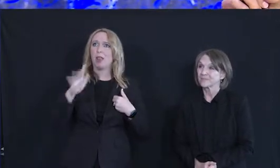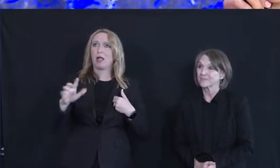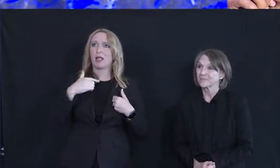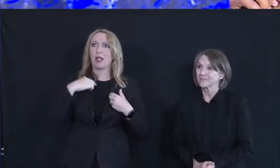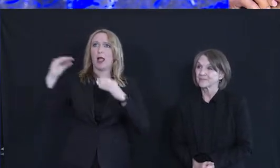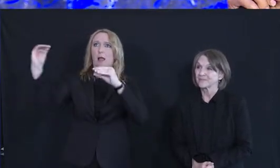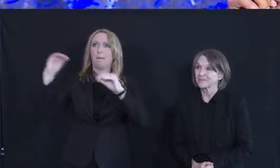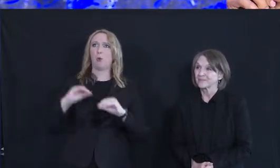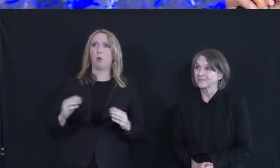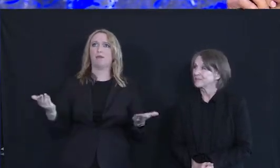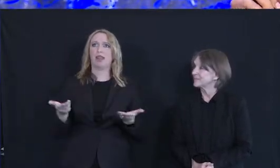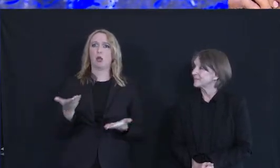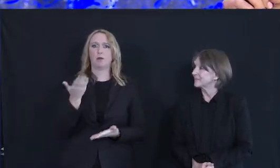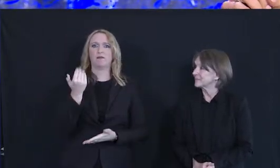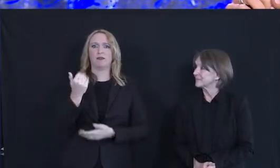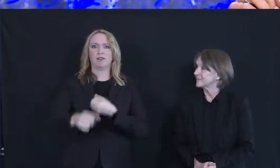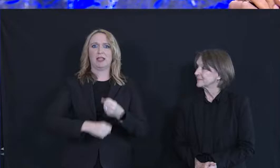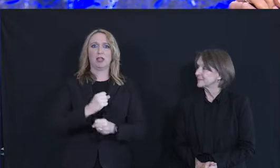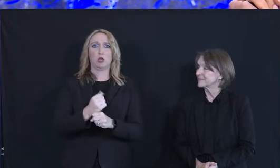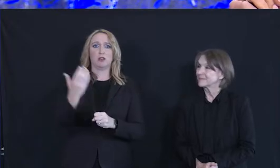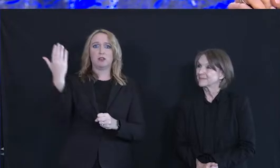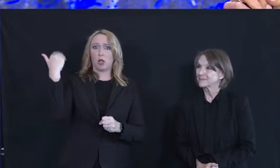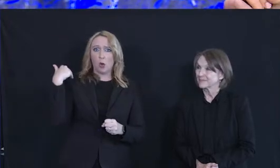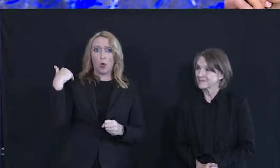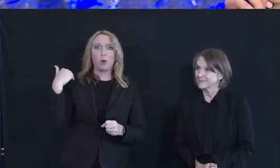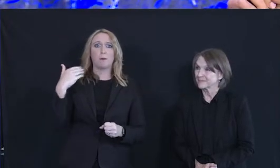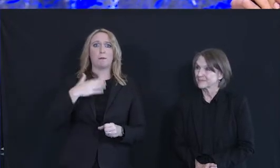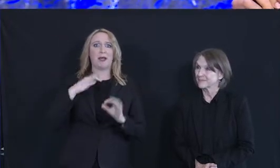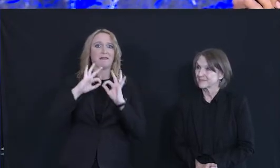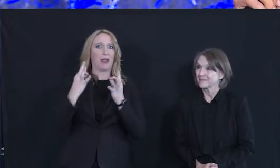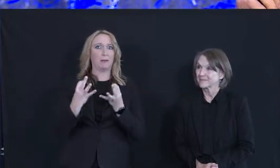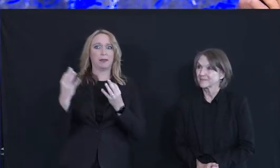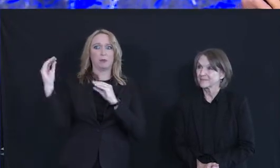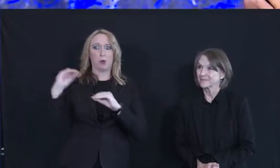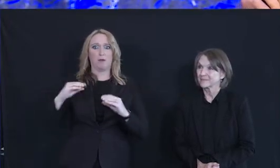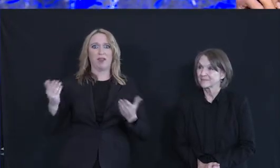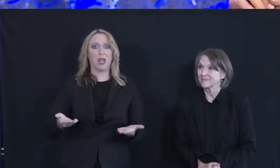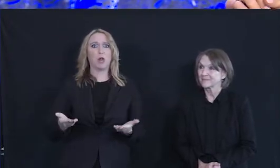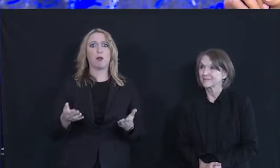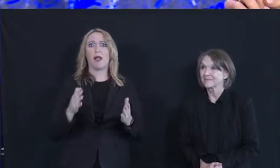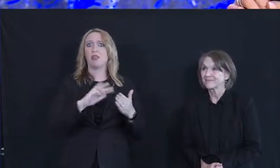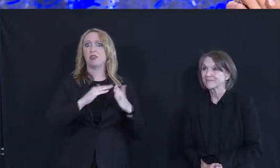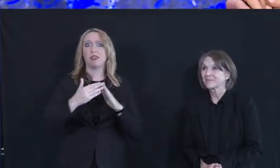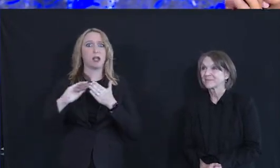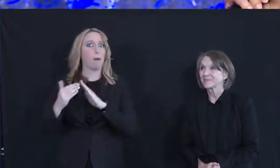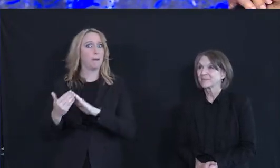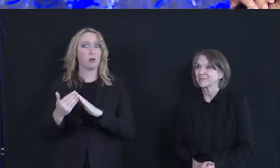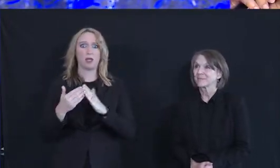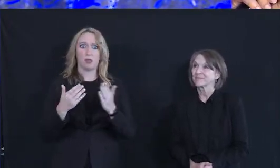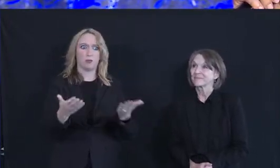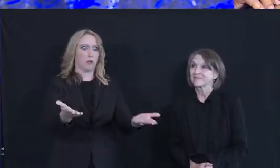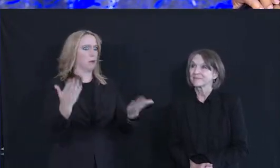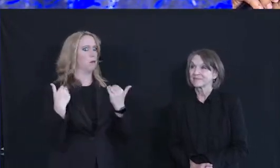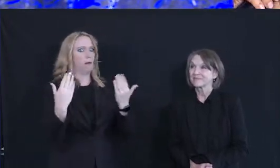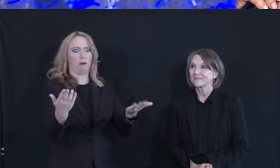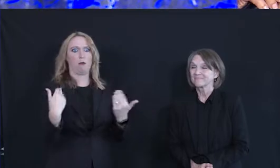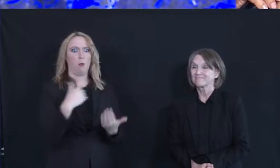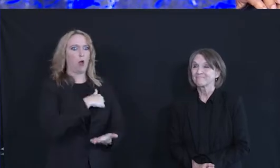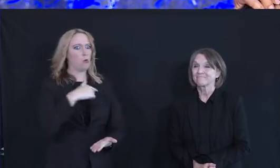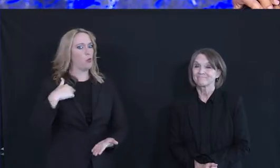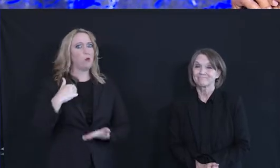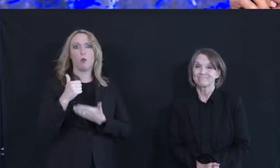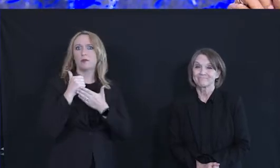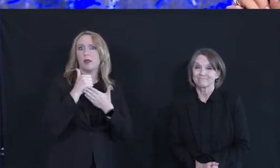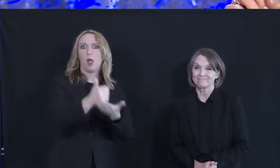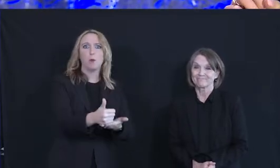years ago you know we were sort of opened arms from this community to say we want you to be at the table we want you to be successful and getting to